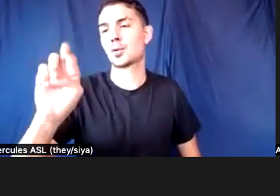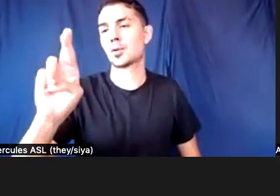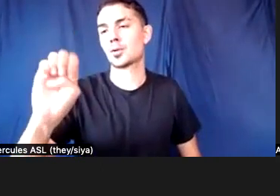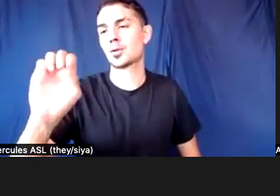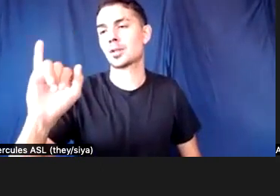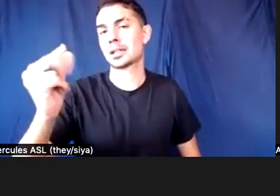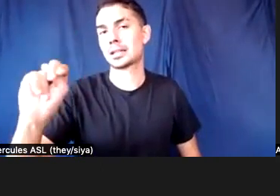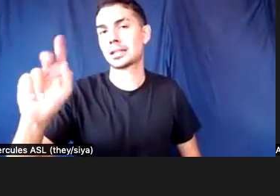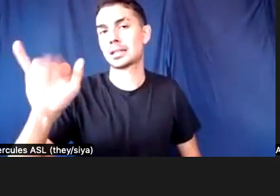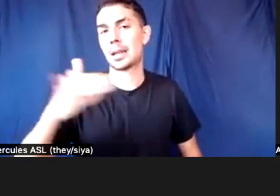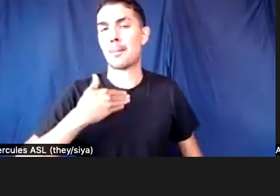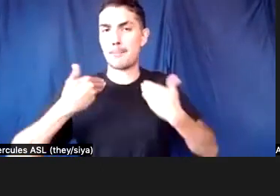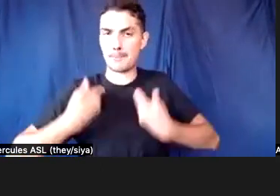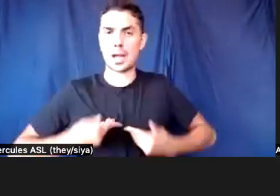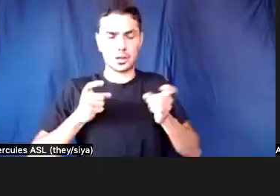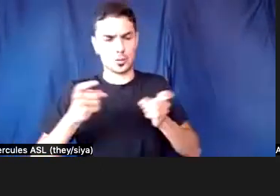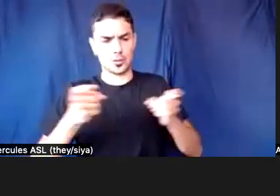everywhere. And